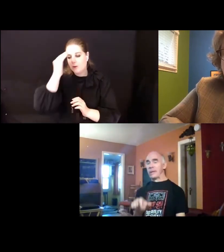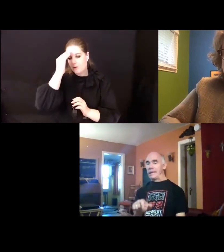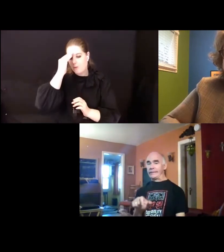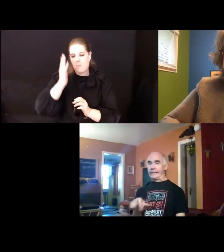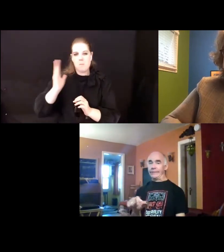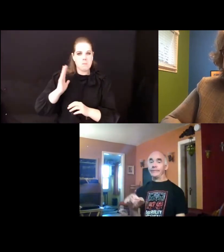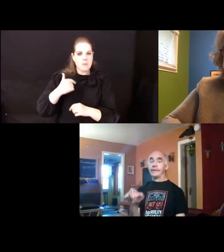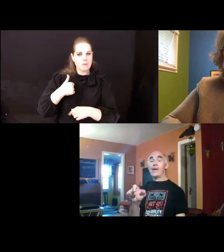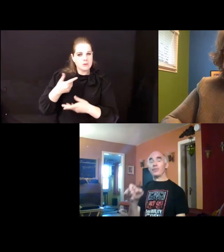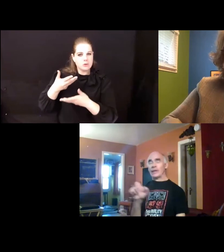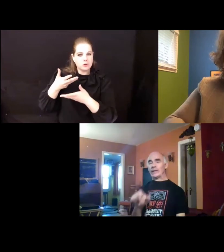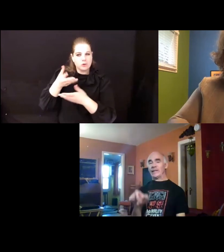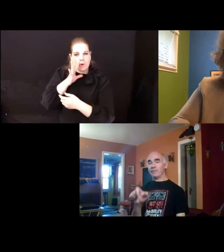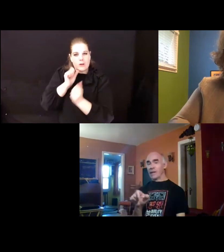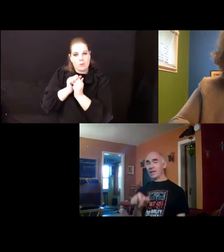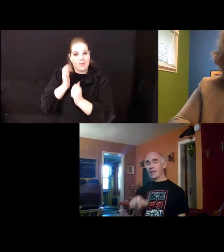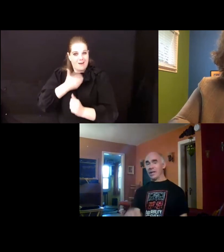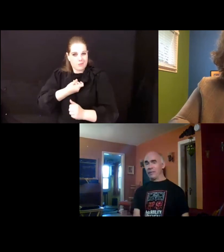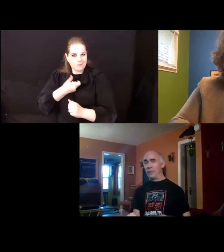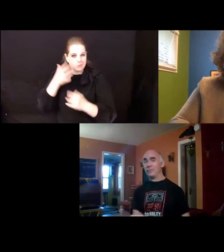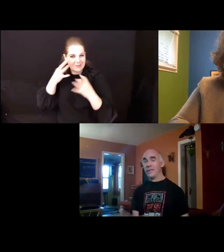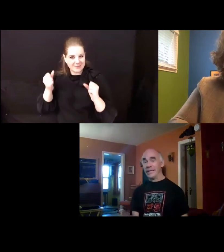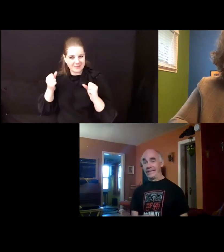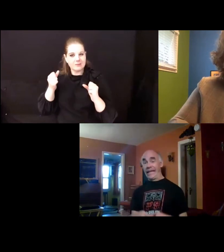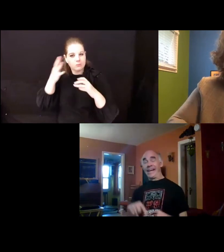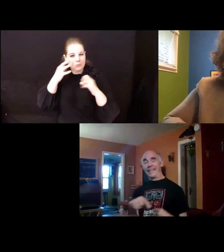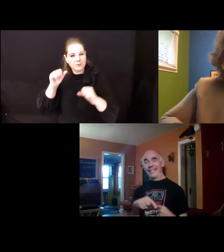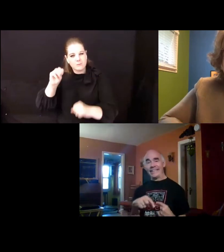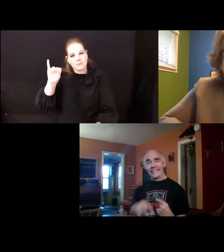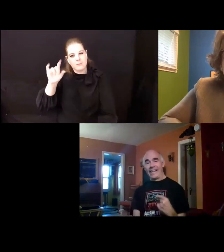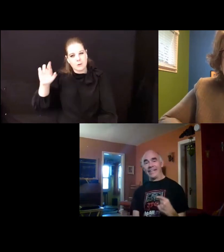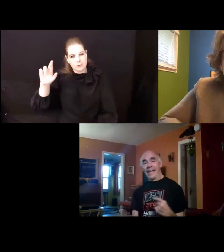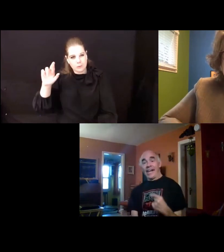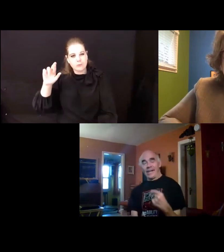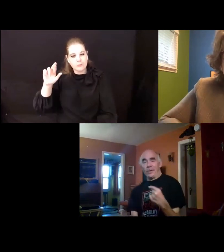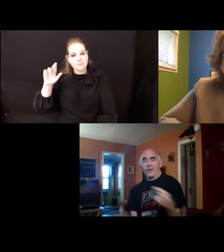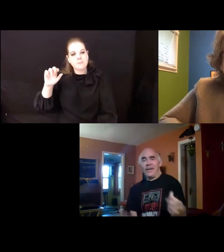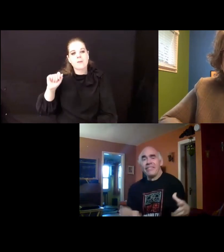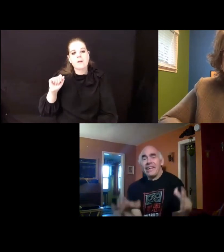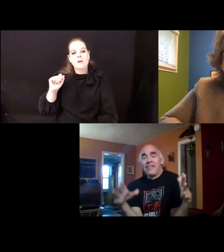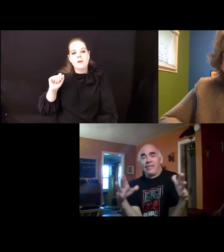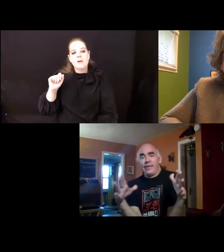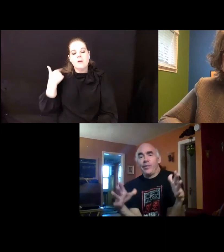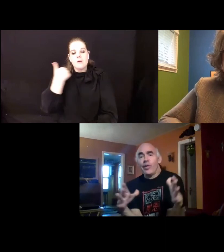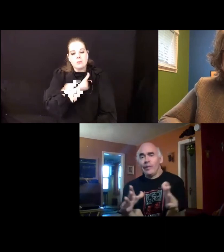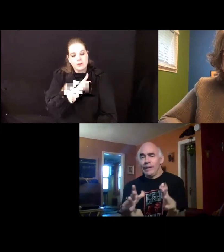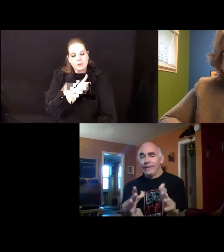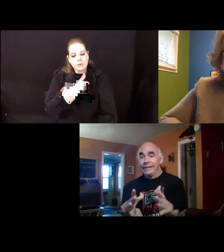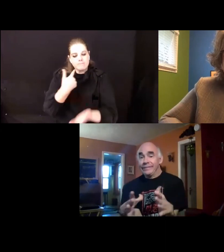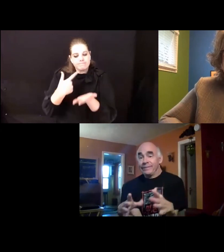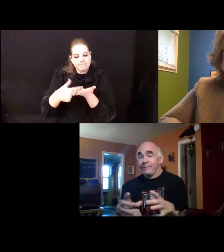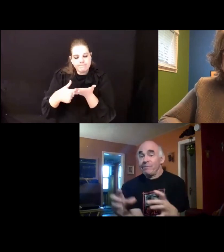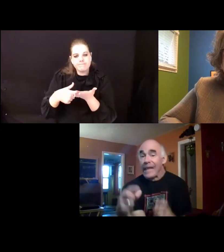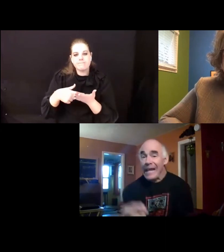our president, President Miller, about this, and I said, even if you're